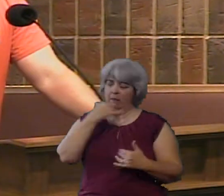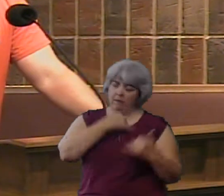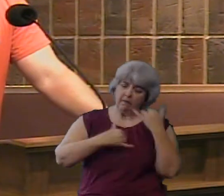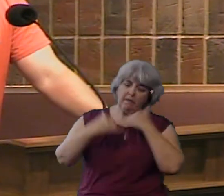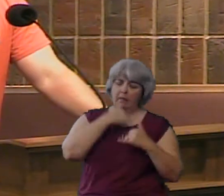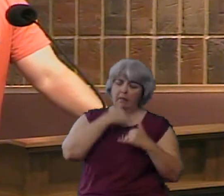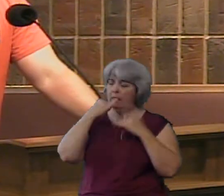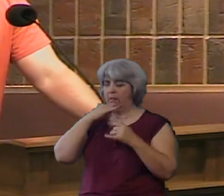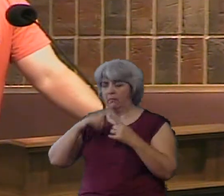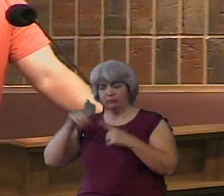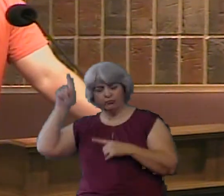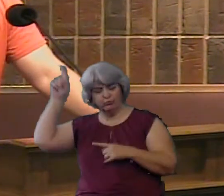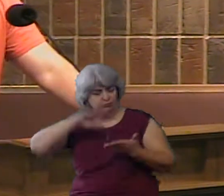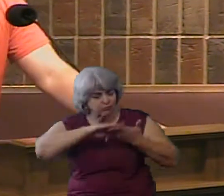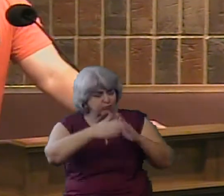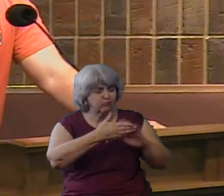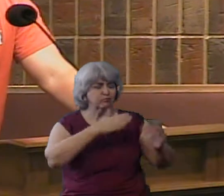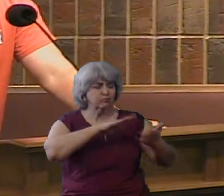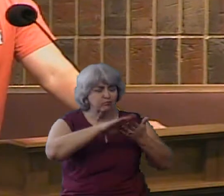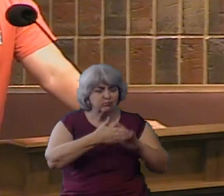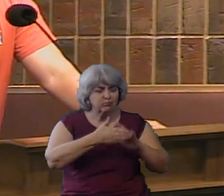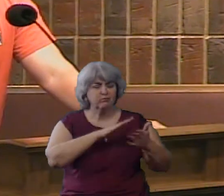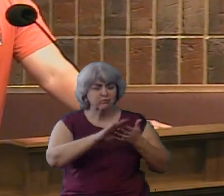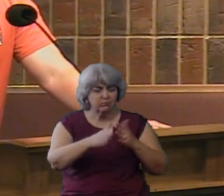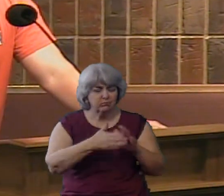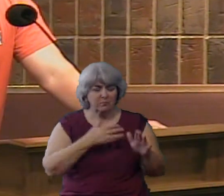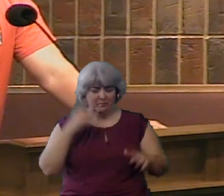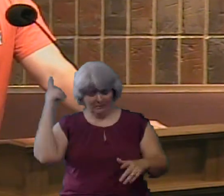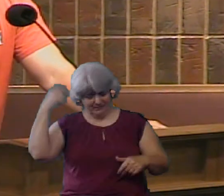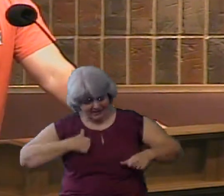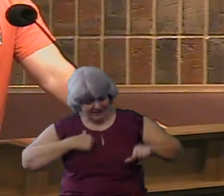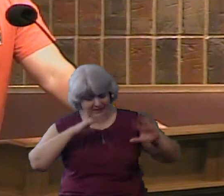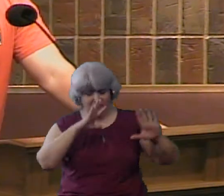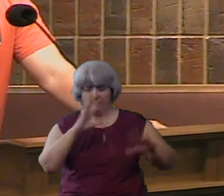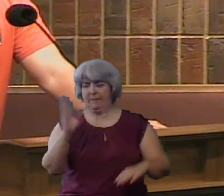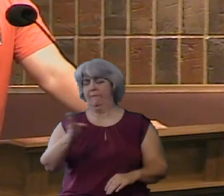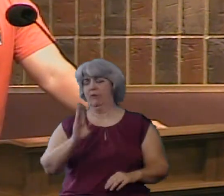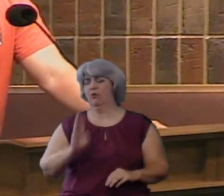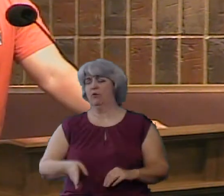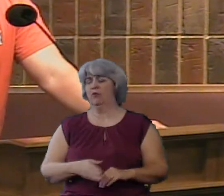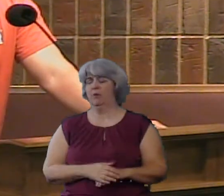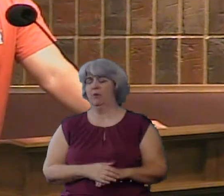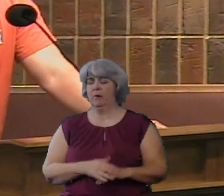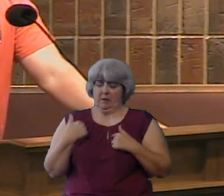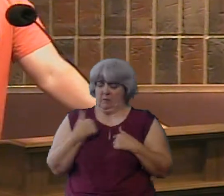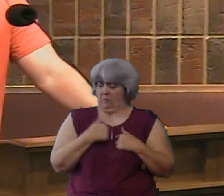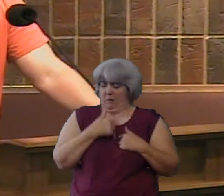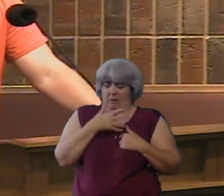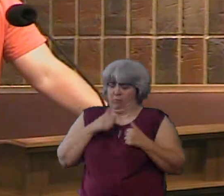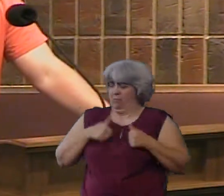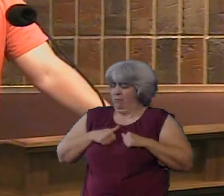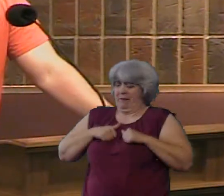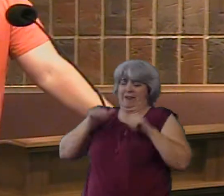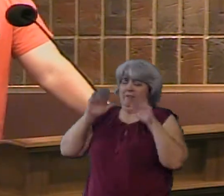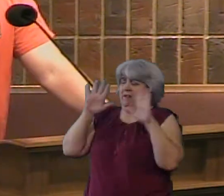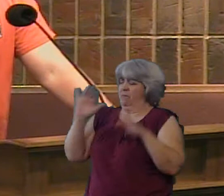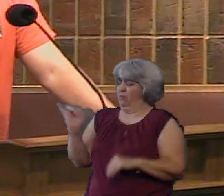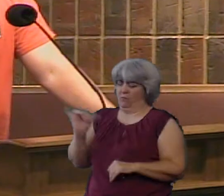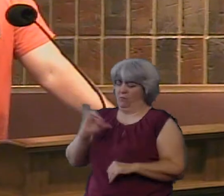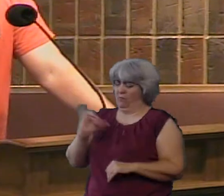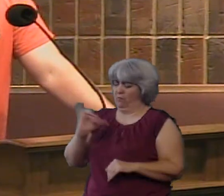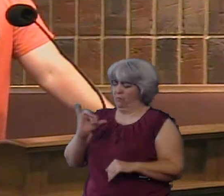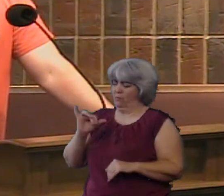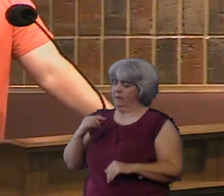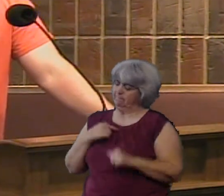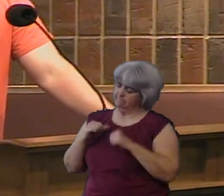forgive us, Lord. And we know that you'll never give up on us. We pray that we may never give up on ourselves, Lord, that we may always